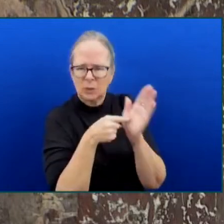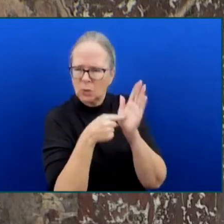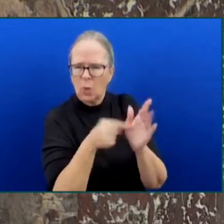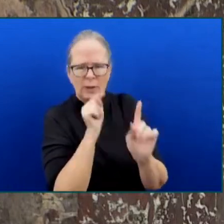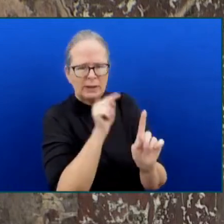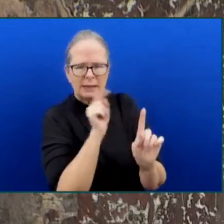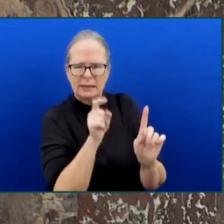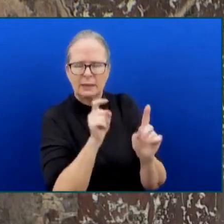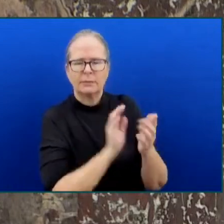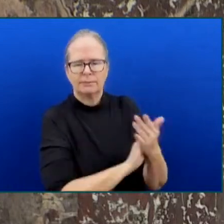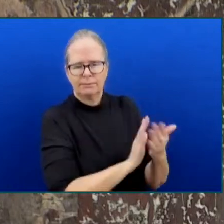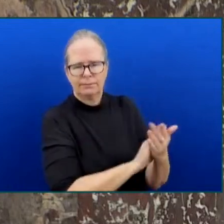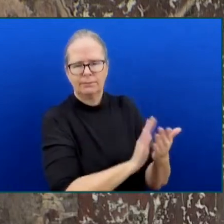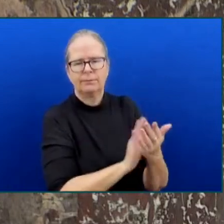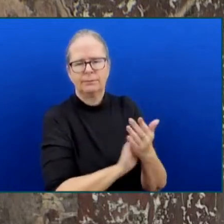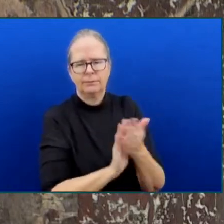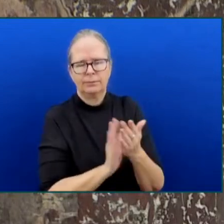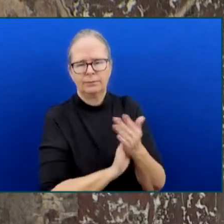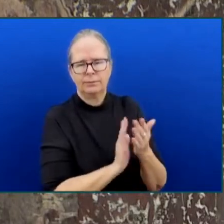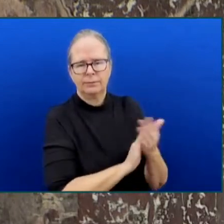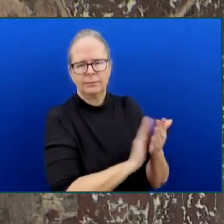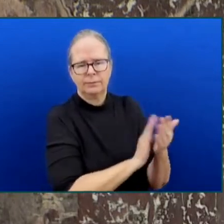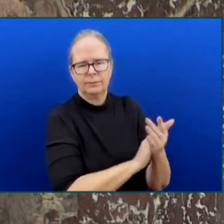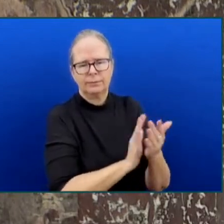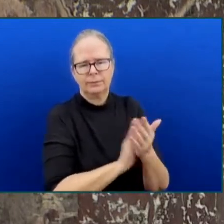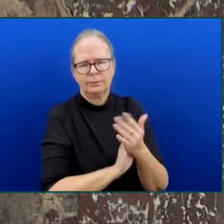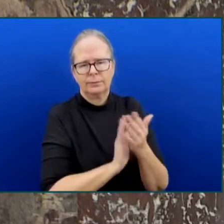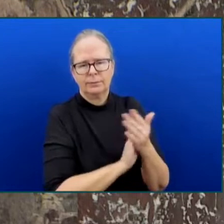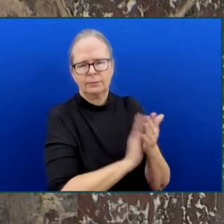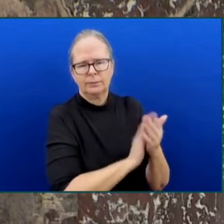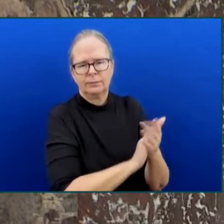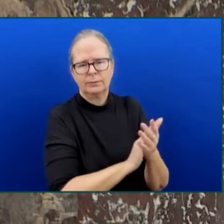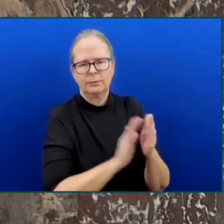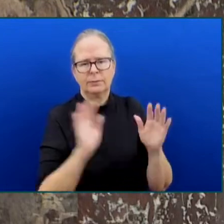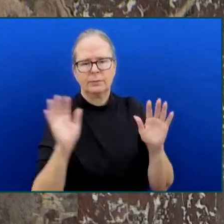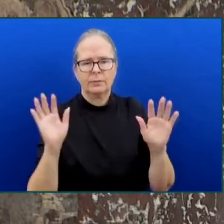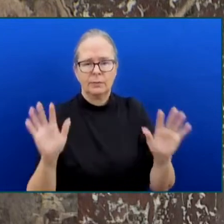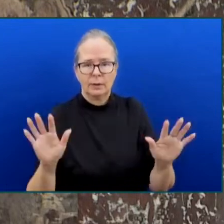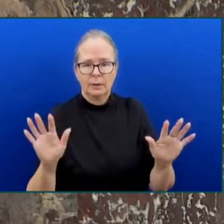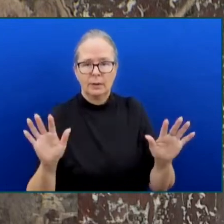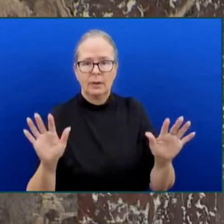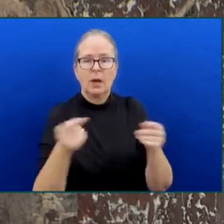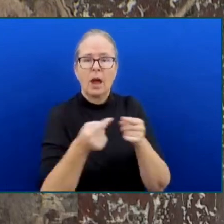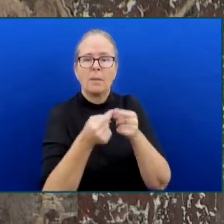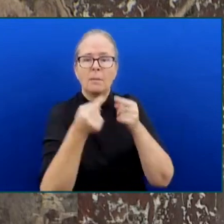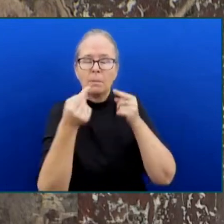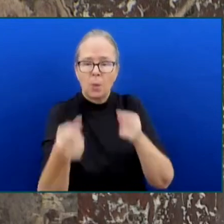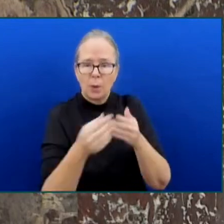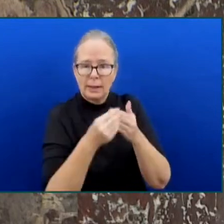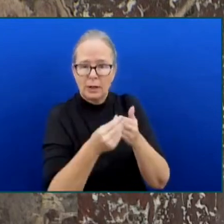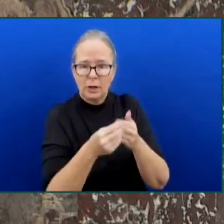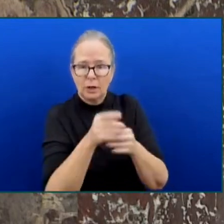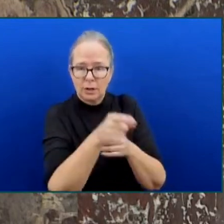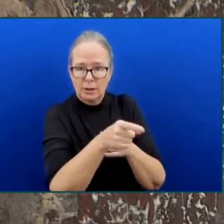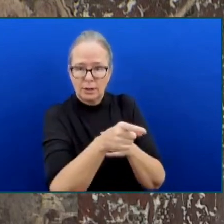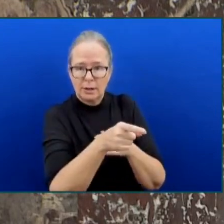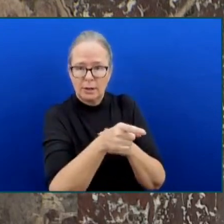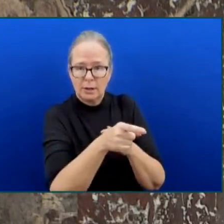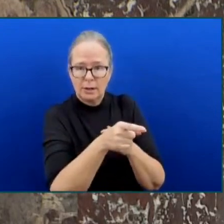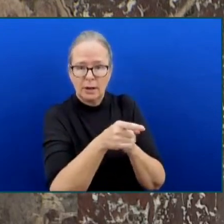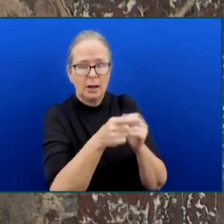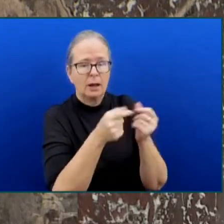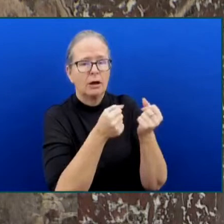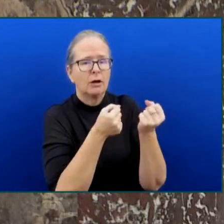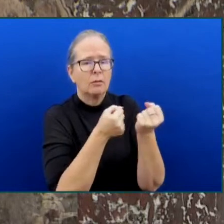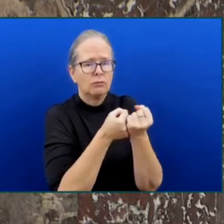his abandonment of that under pressure is exactly what's going to happen if he gets on this